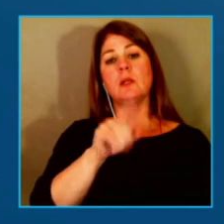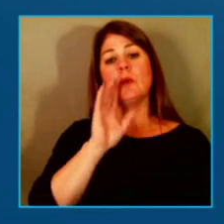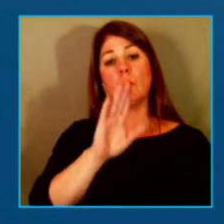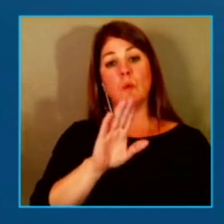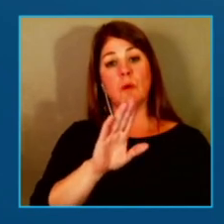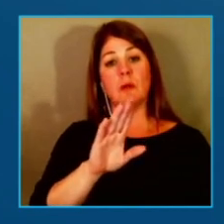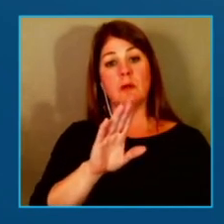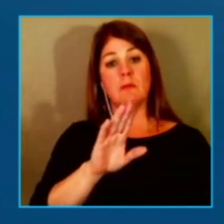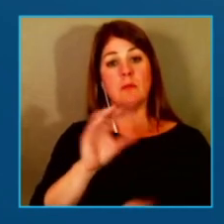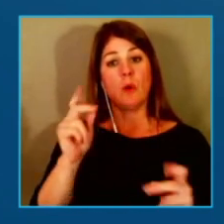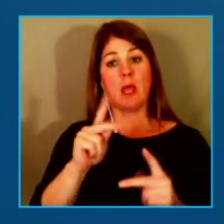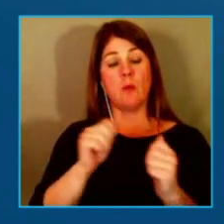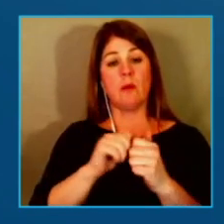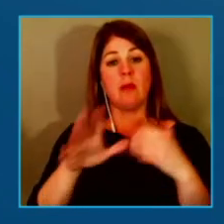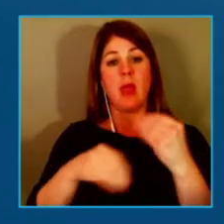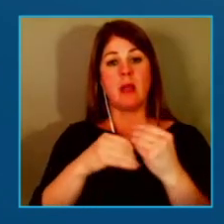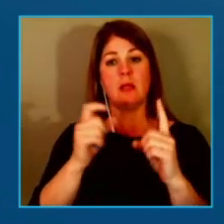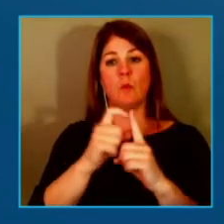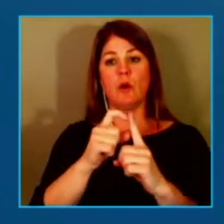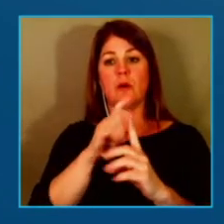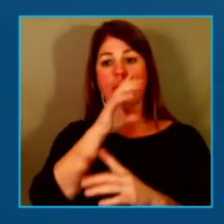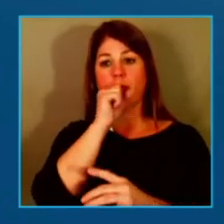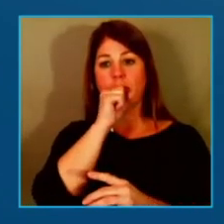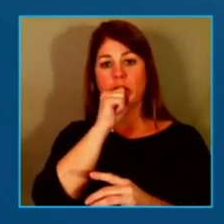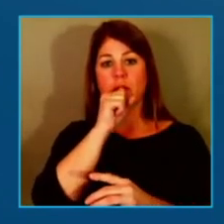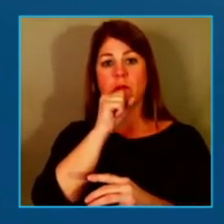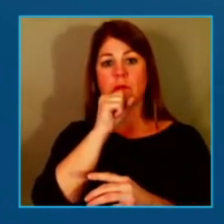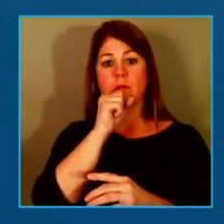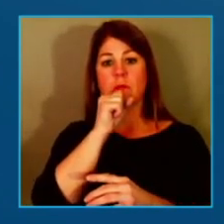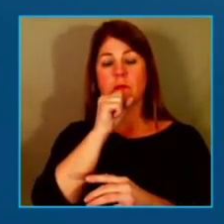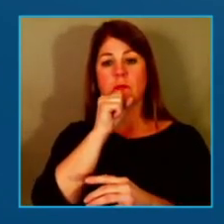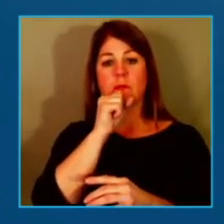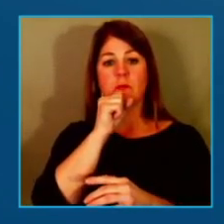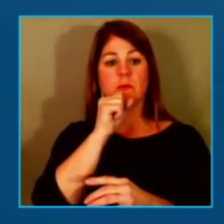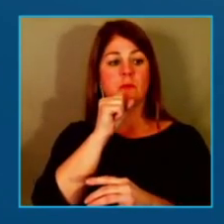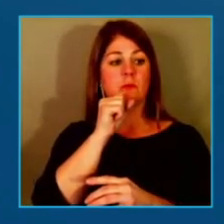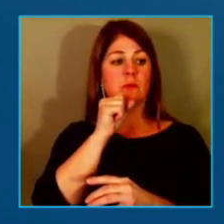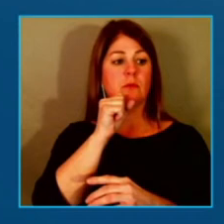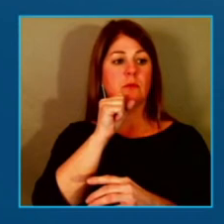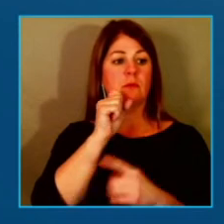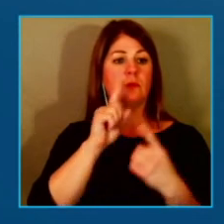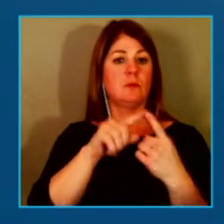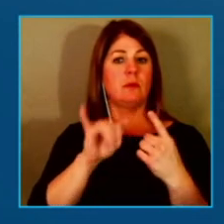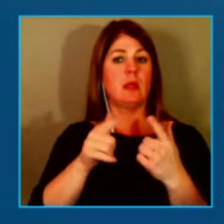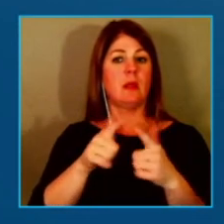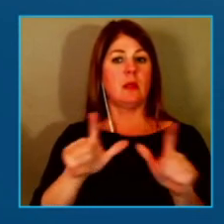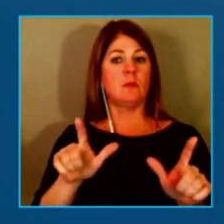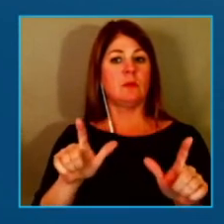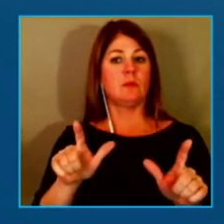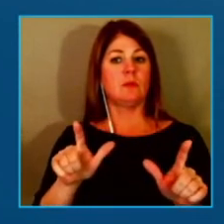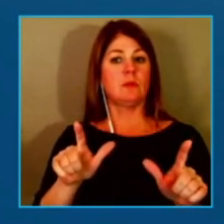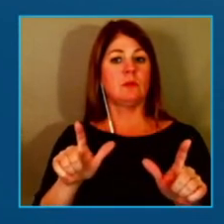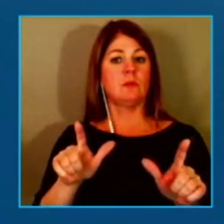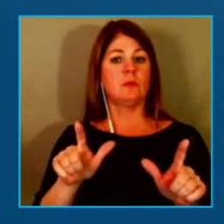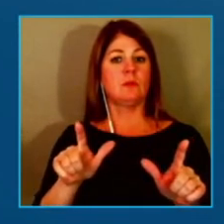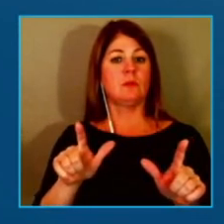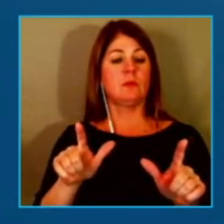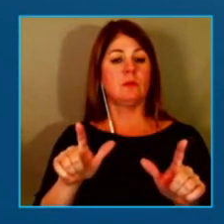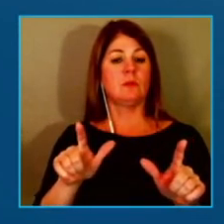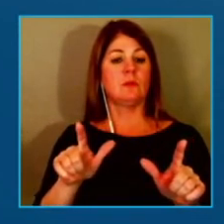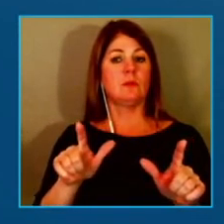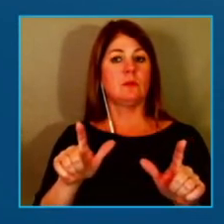confidential in terms of the meeting notice? Is she amenable to that language? You took the words from my mouth. Great. Okay. Thank you, Madam. Yeah,